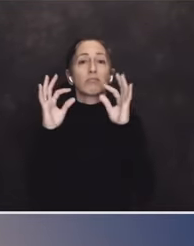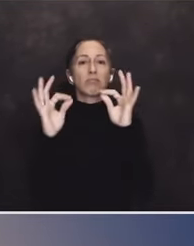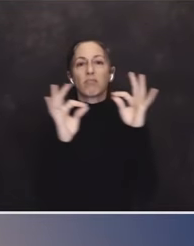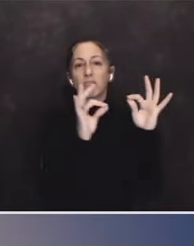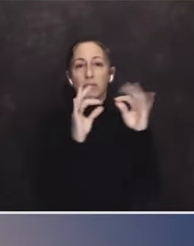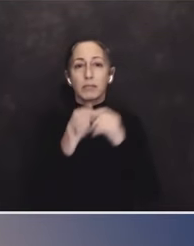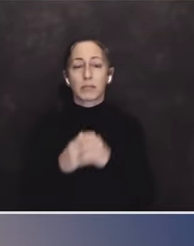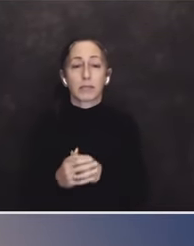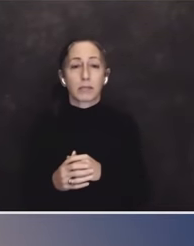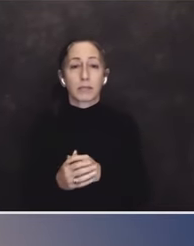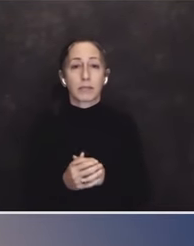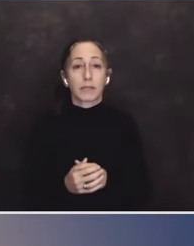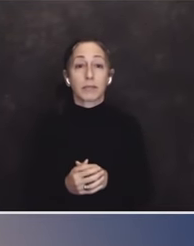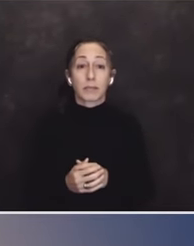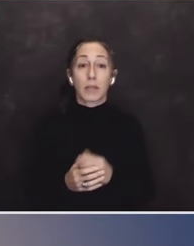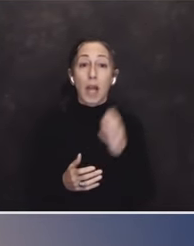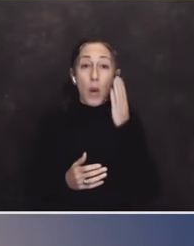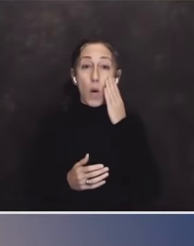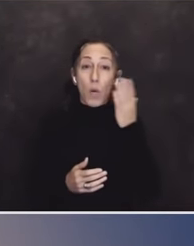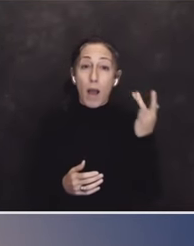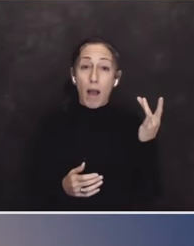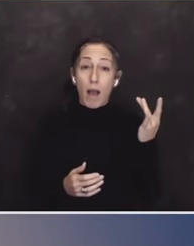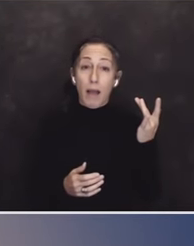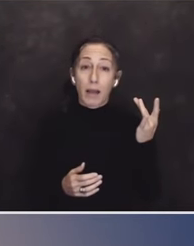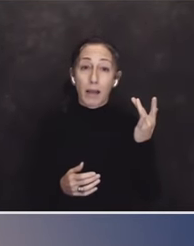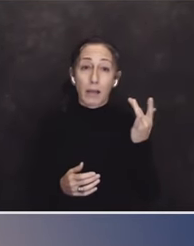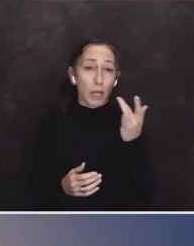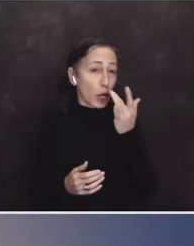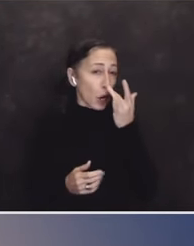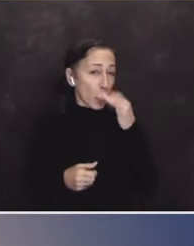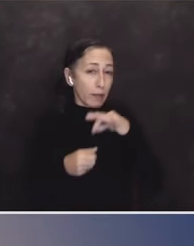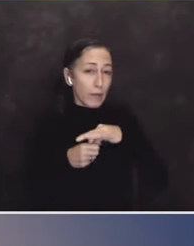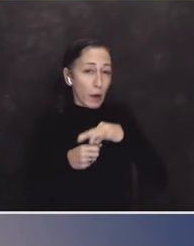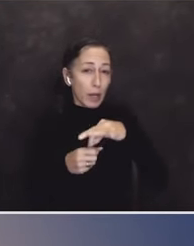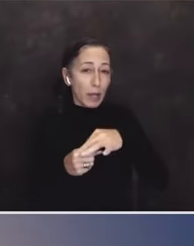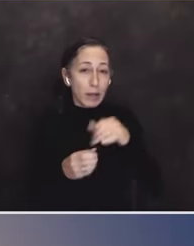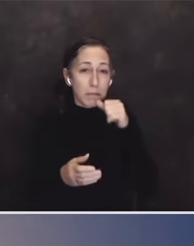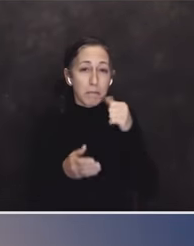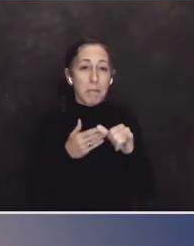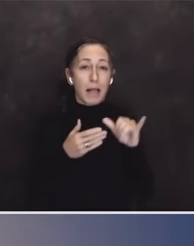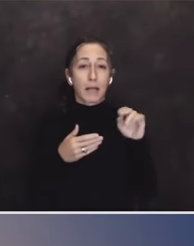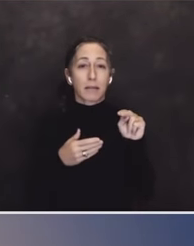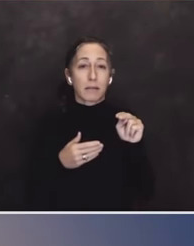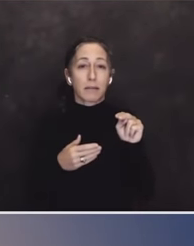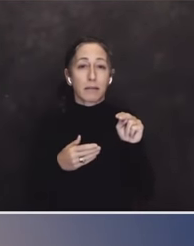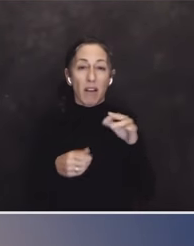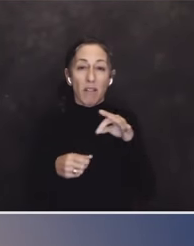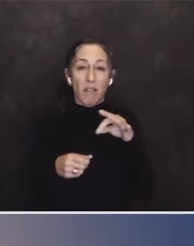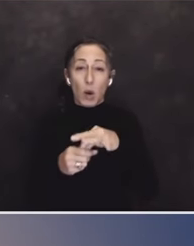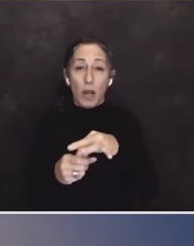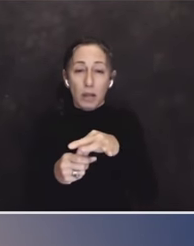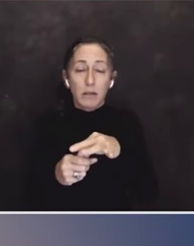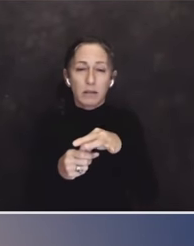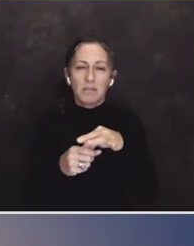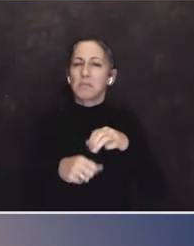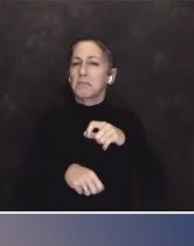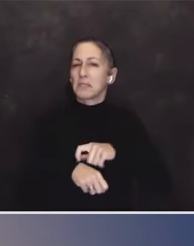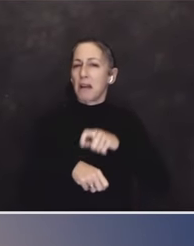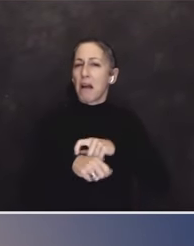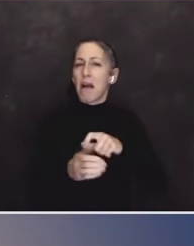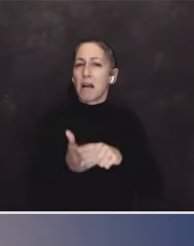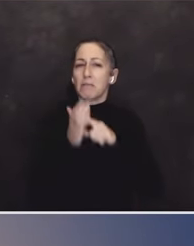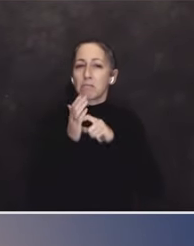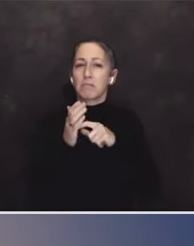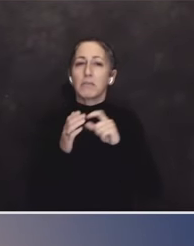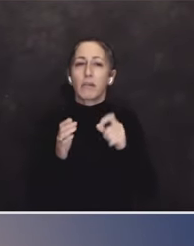We knew because of the unprecedented early vote and the mail-in vote, it was going to take a while. We're going to have to be